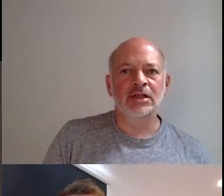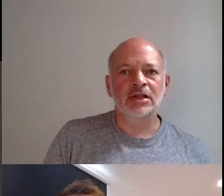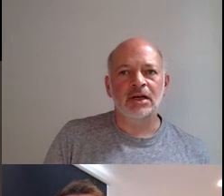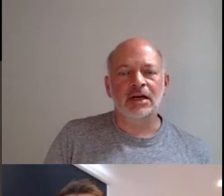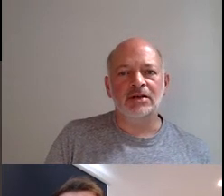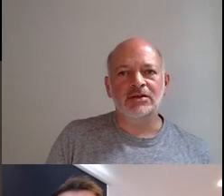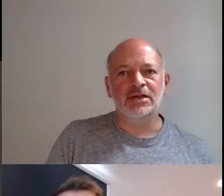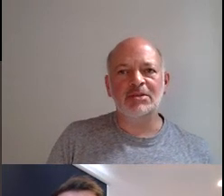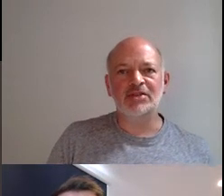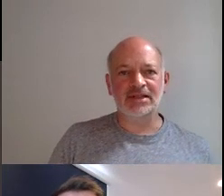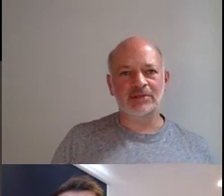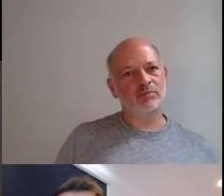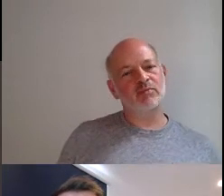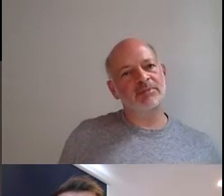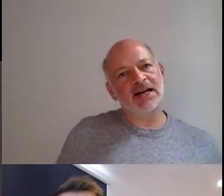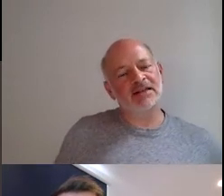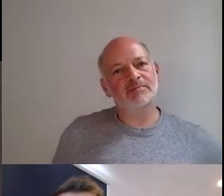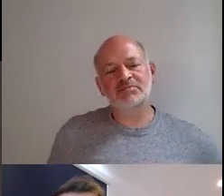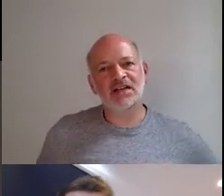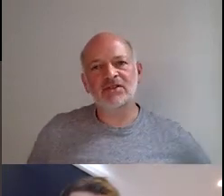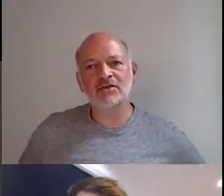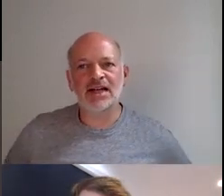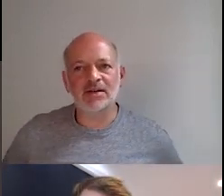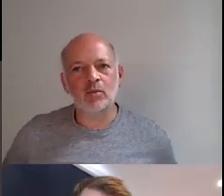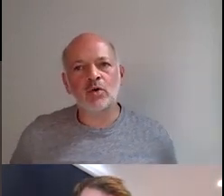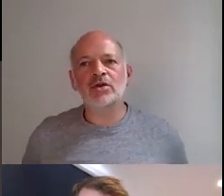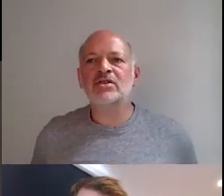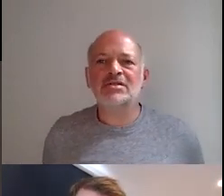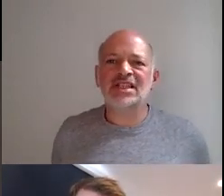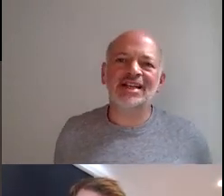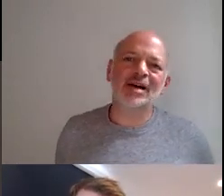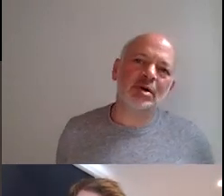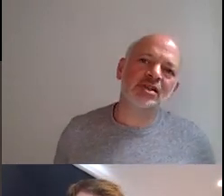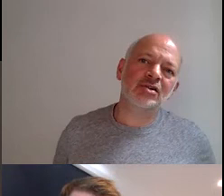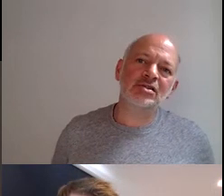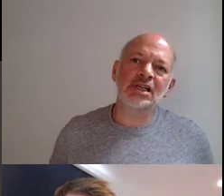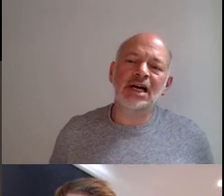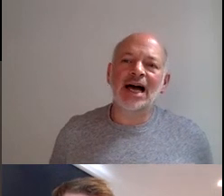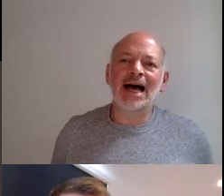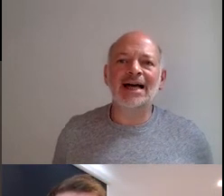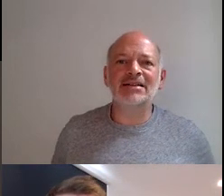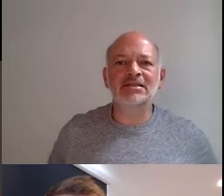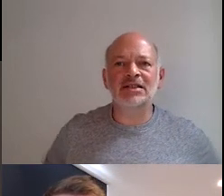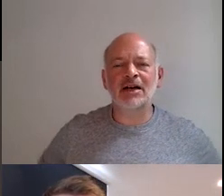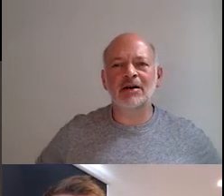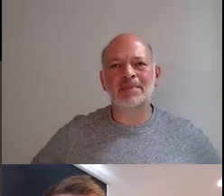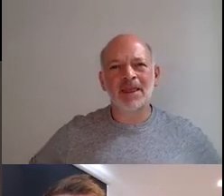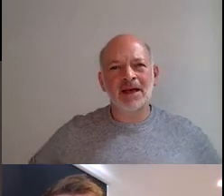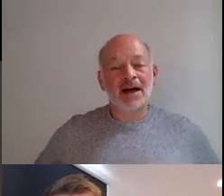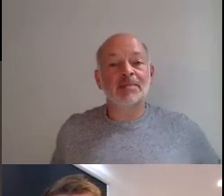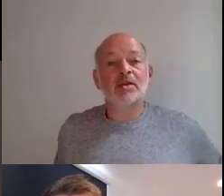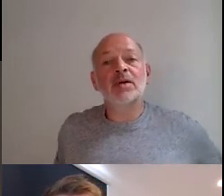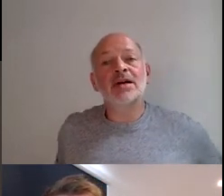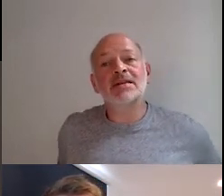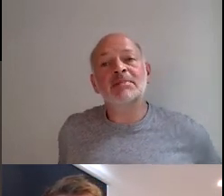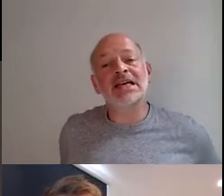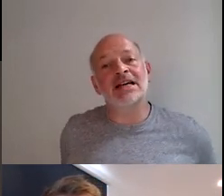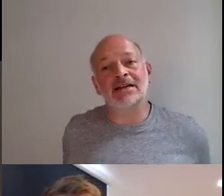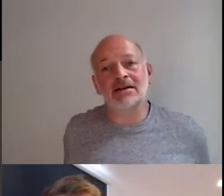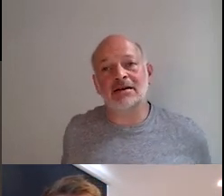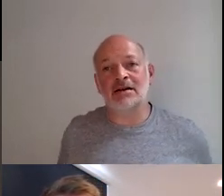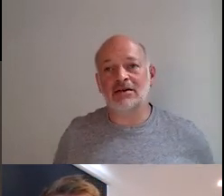Thomas sort of demonstrated. We had a kind of user-led walkthrough and think aloud protocols, and I suppose we're